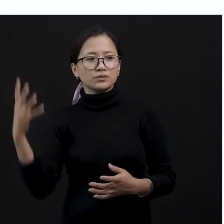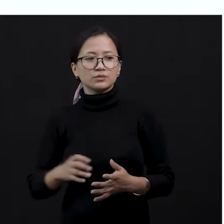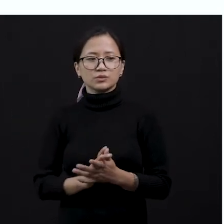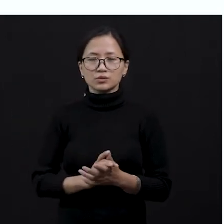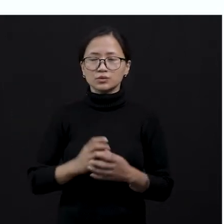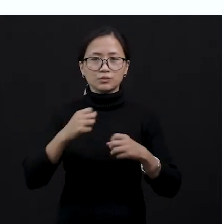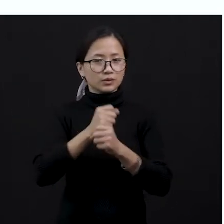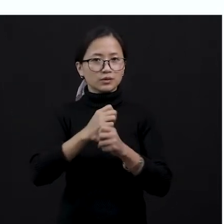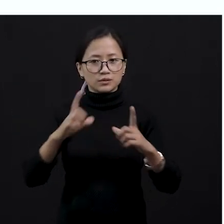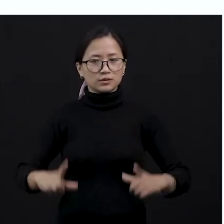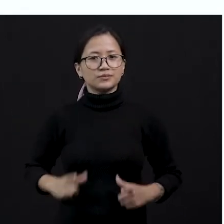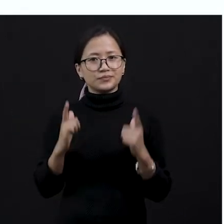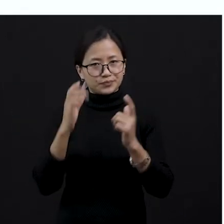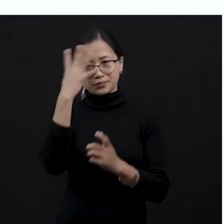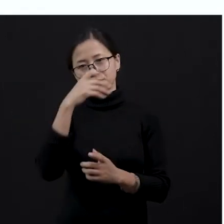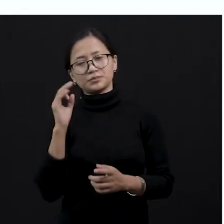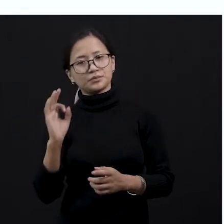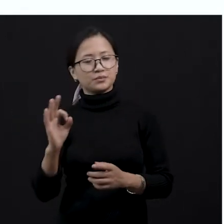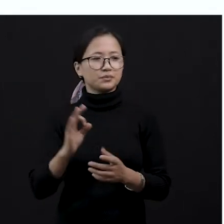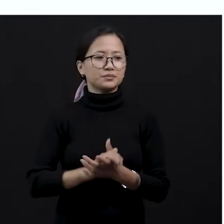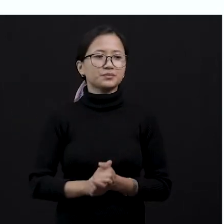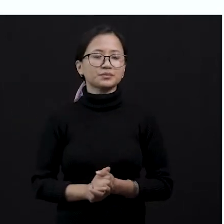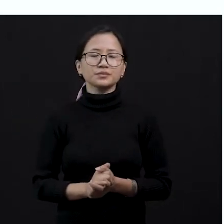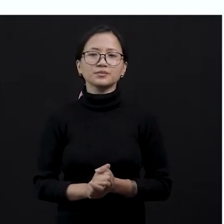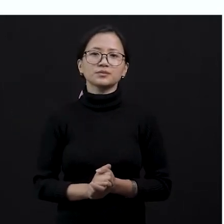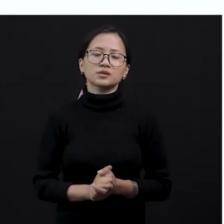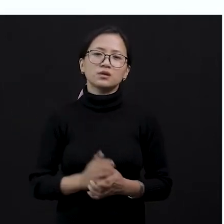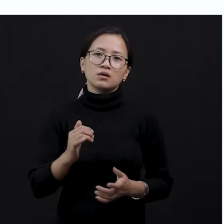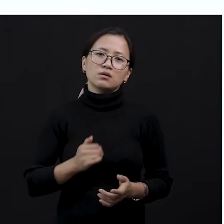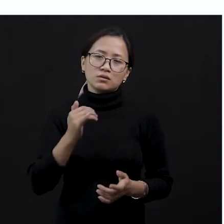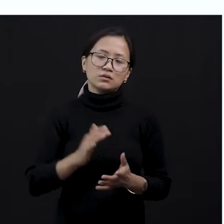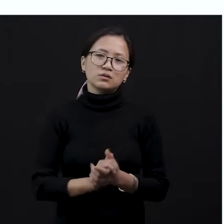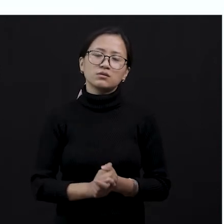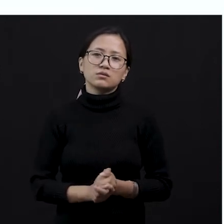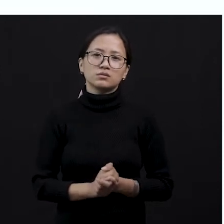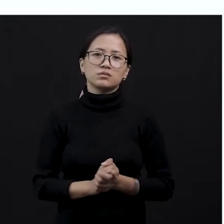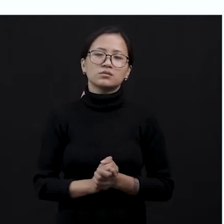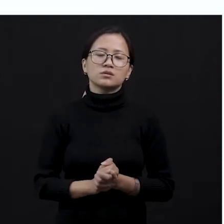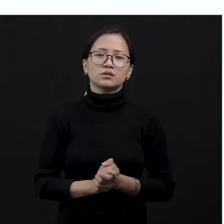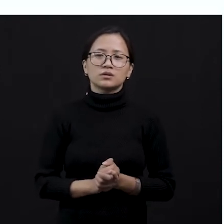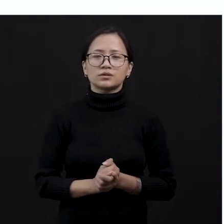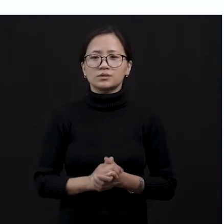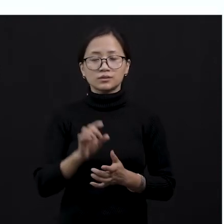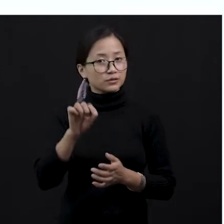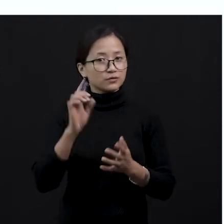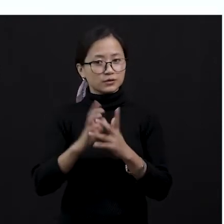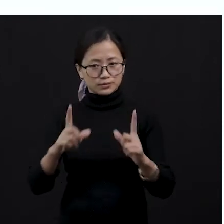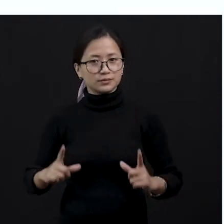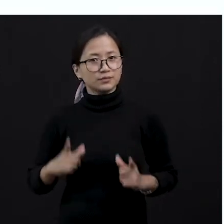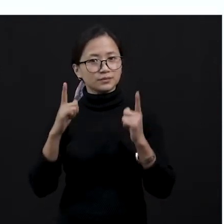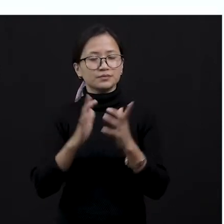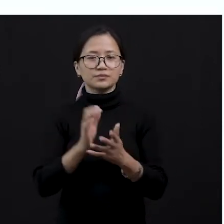life, right? We have come across that. The boy really admires the rainbow and he wished that the rainbow would beautify his life,